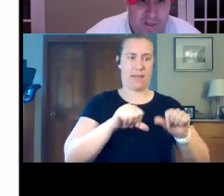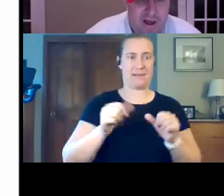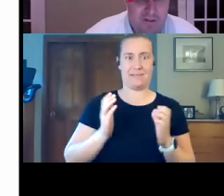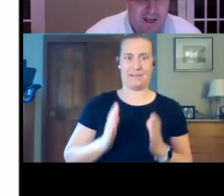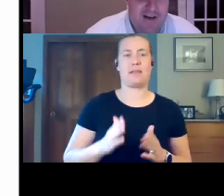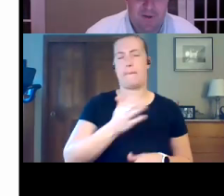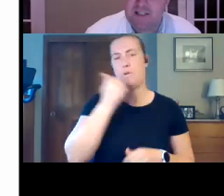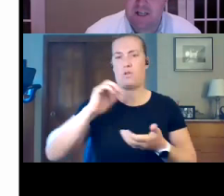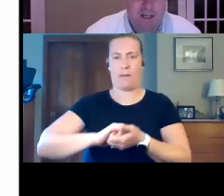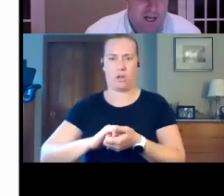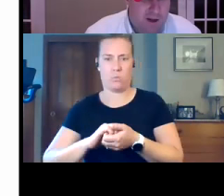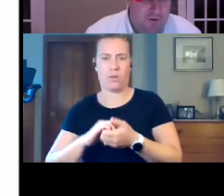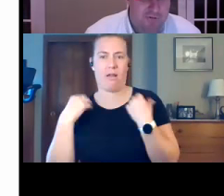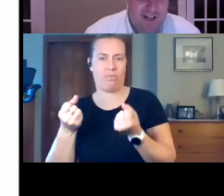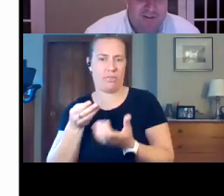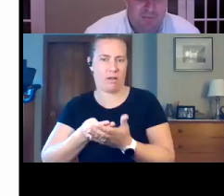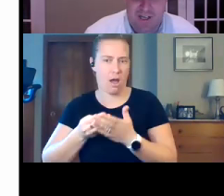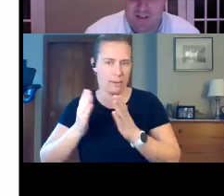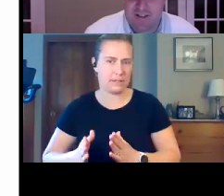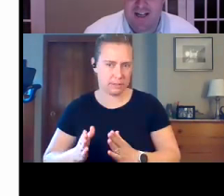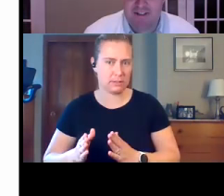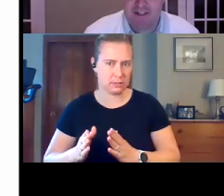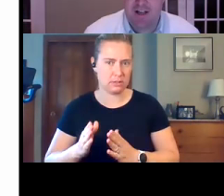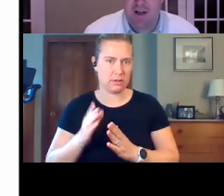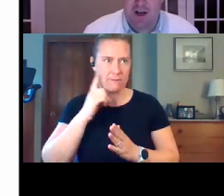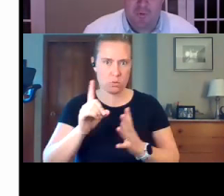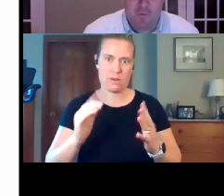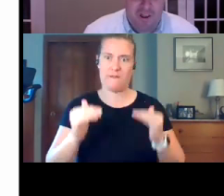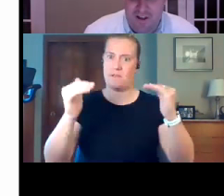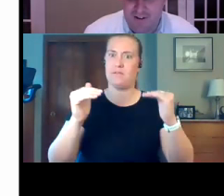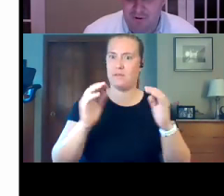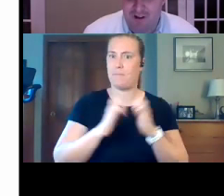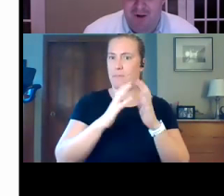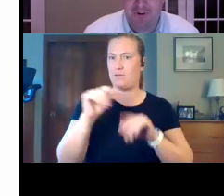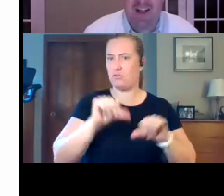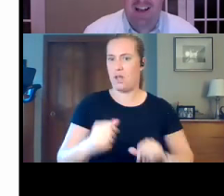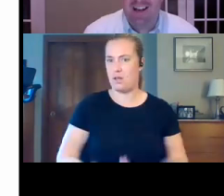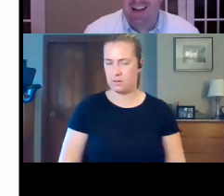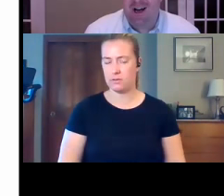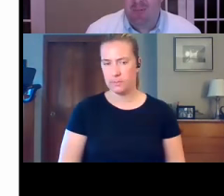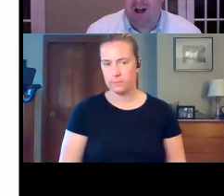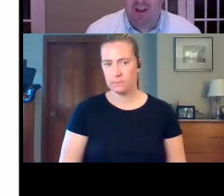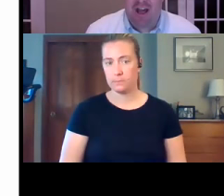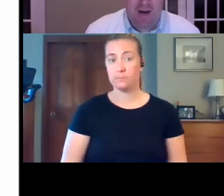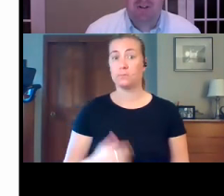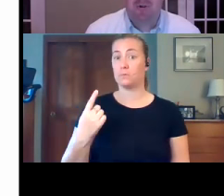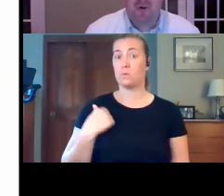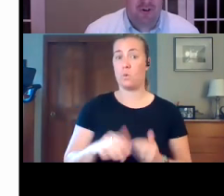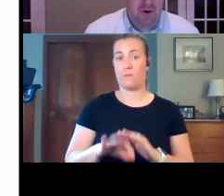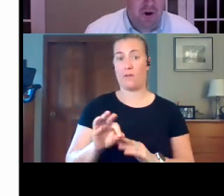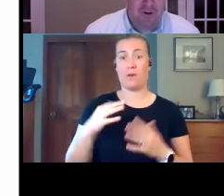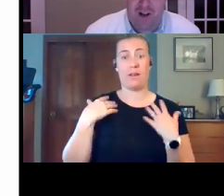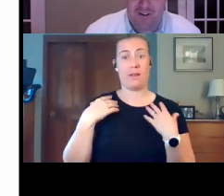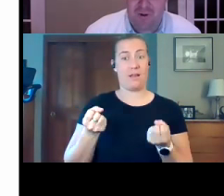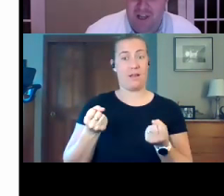with health economists to advance implementation science. And one of the things that we found was that health economists, of course,